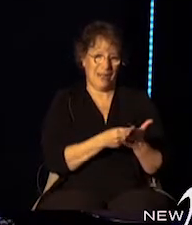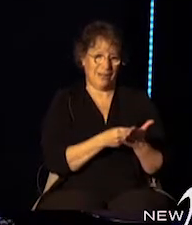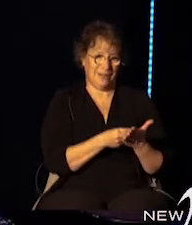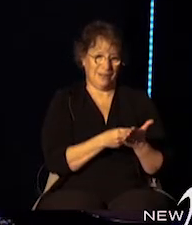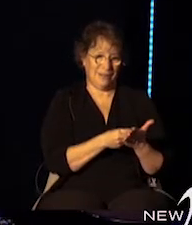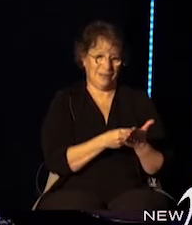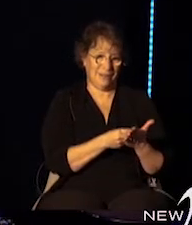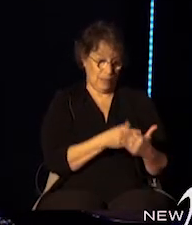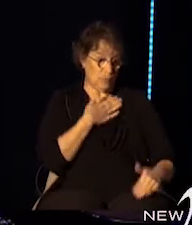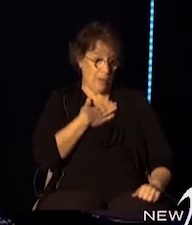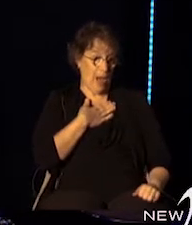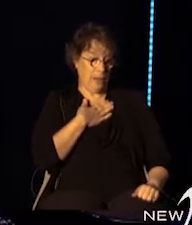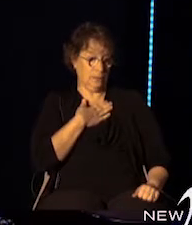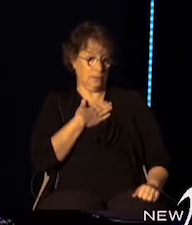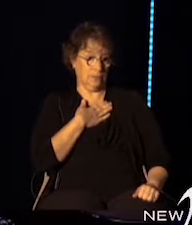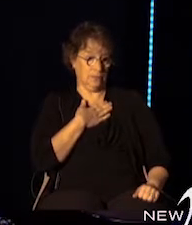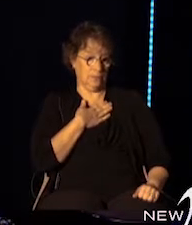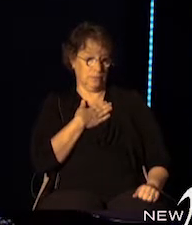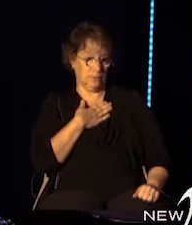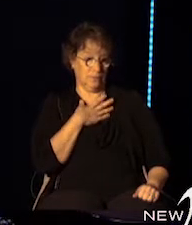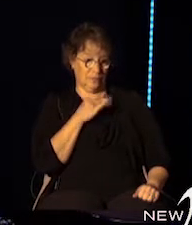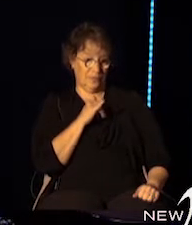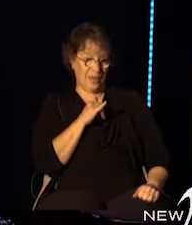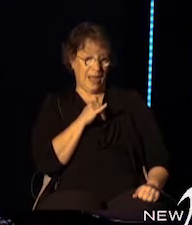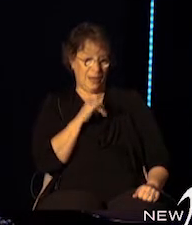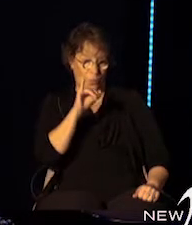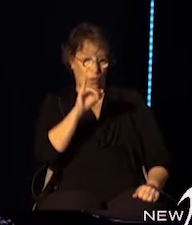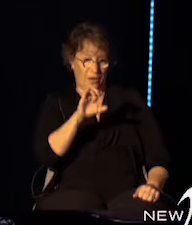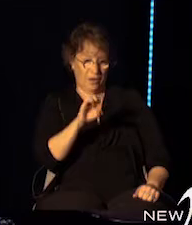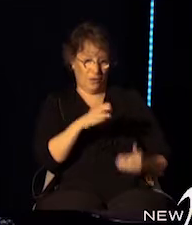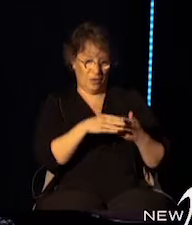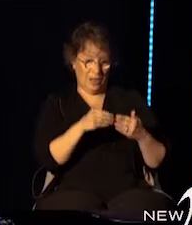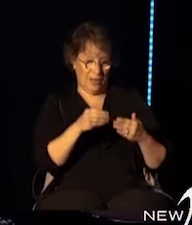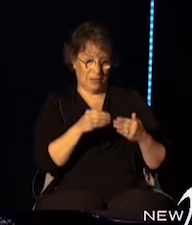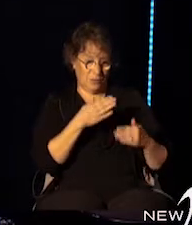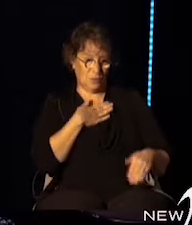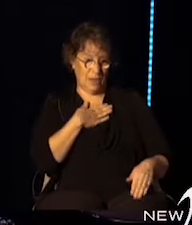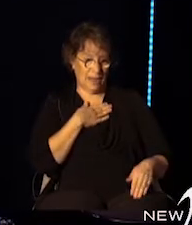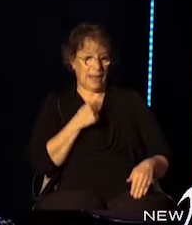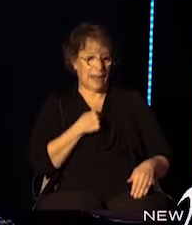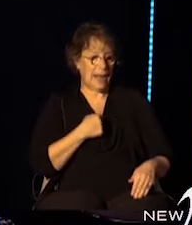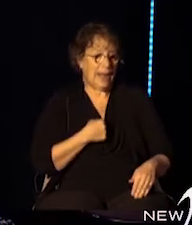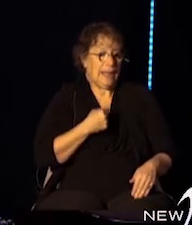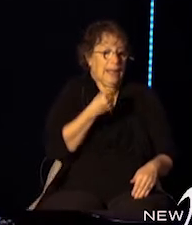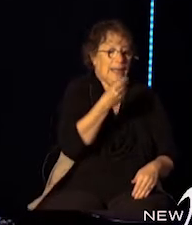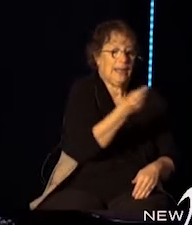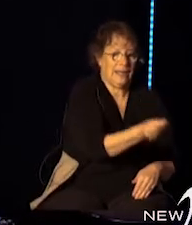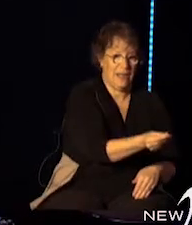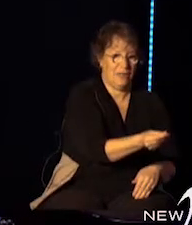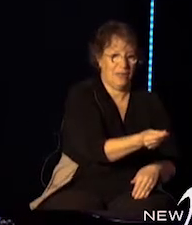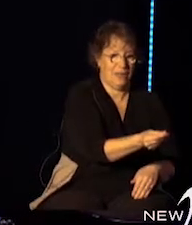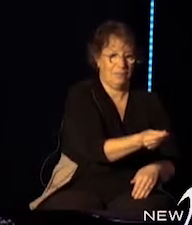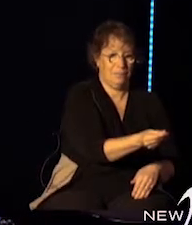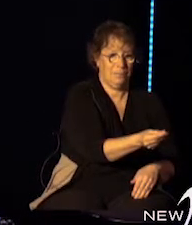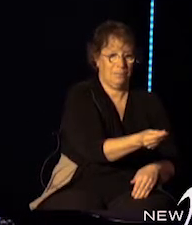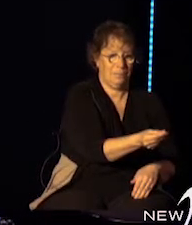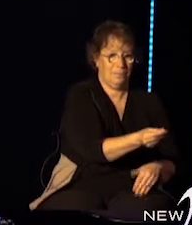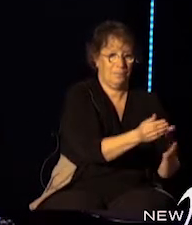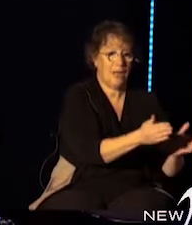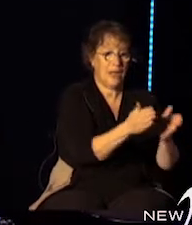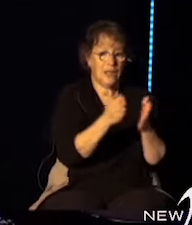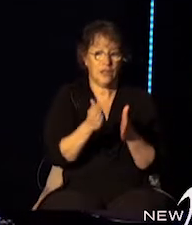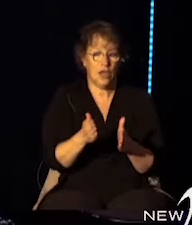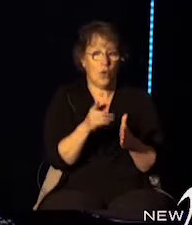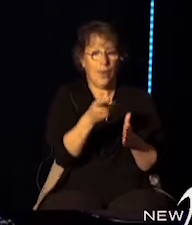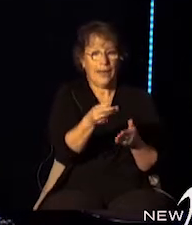It was mine, and then I gave it to him. And so when Rick gave me